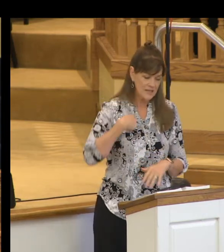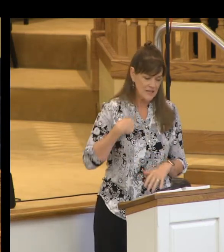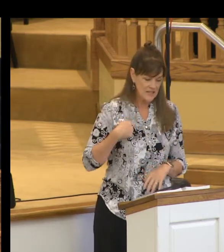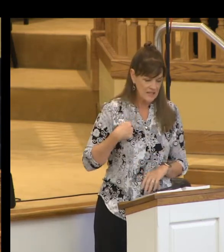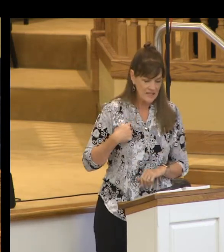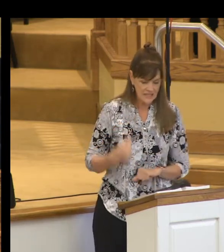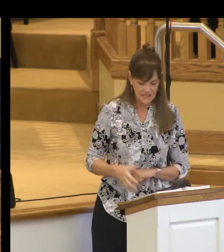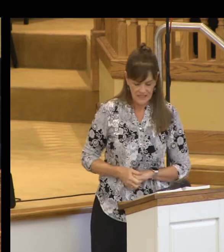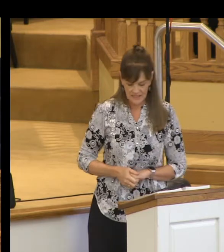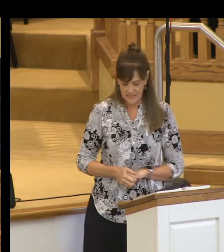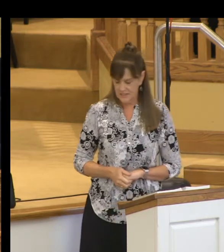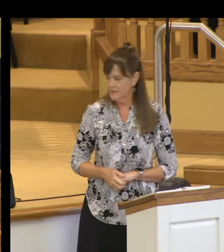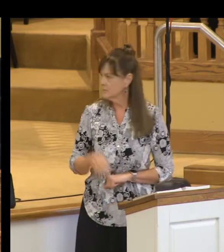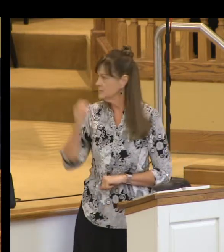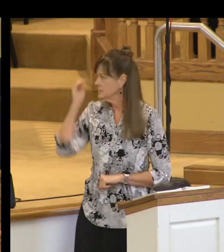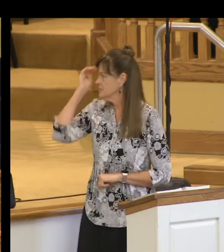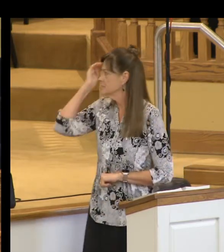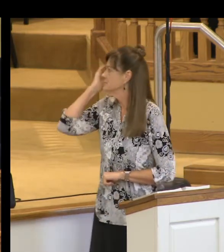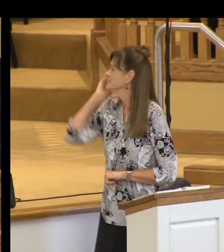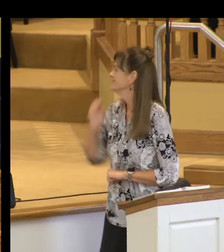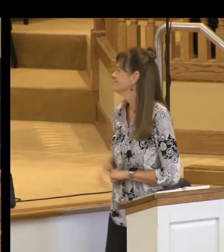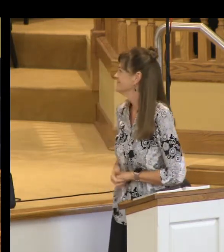me.